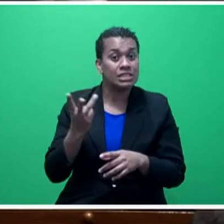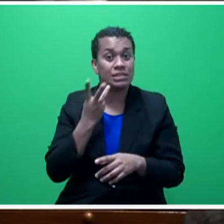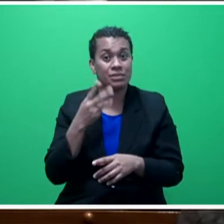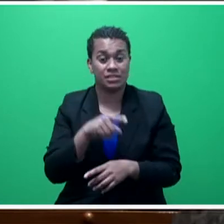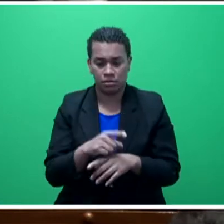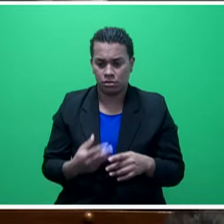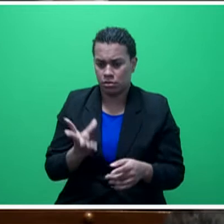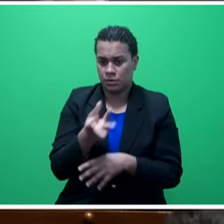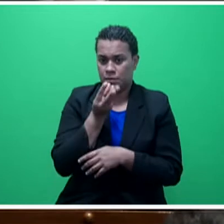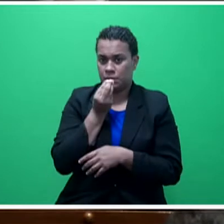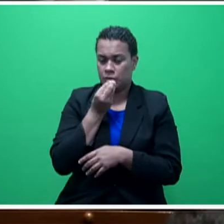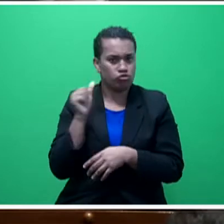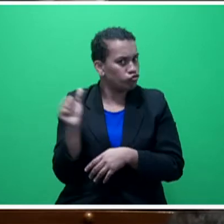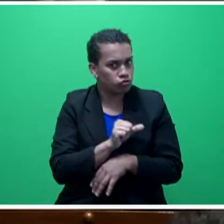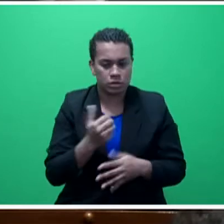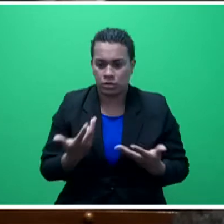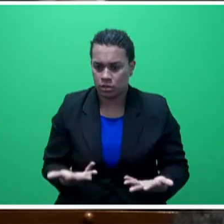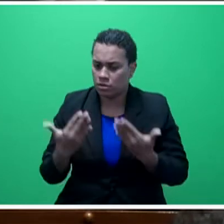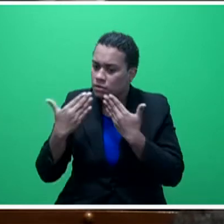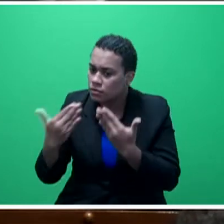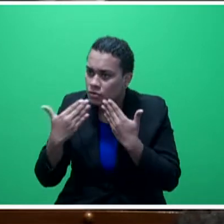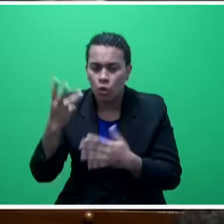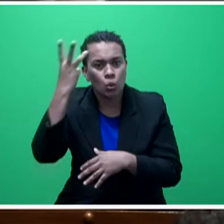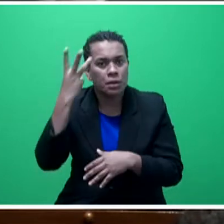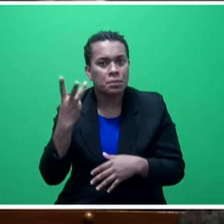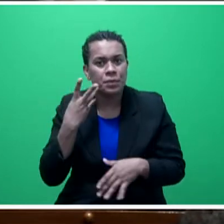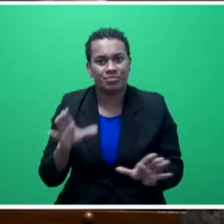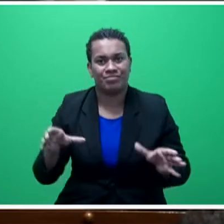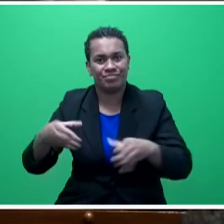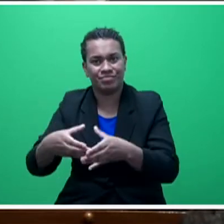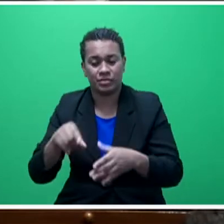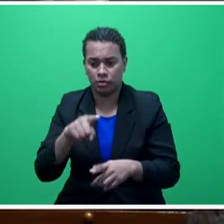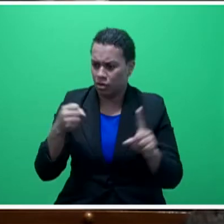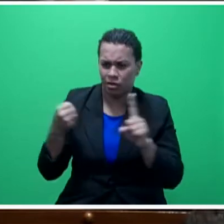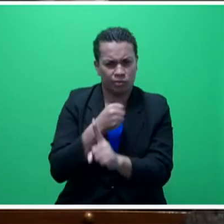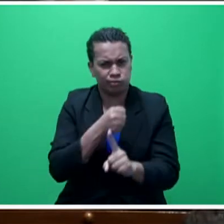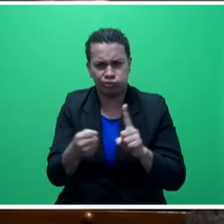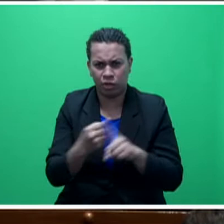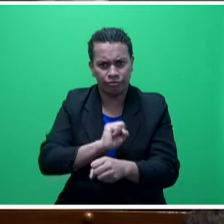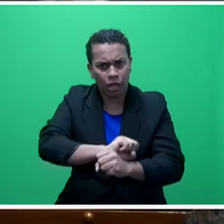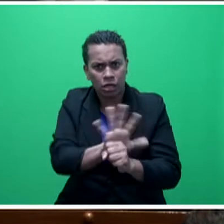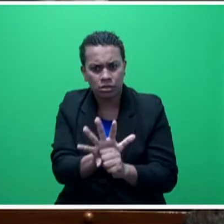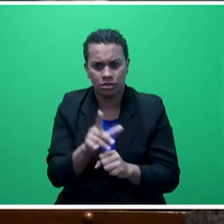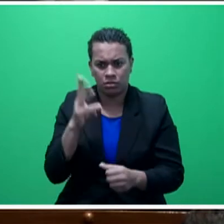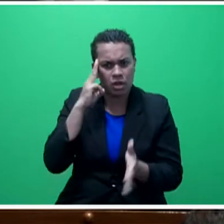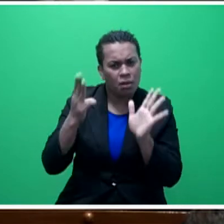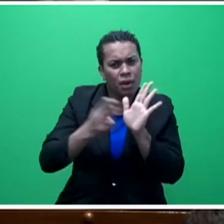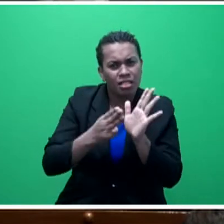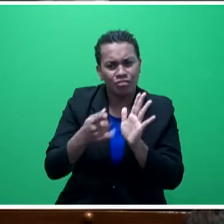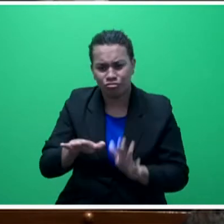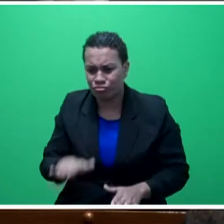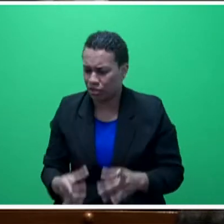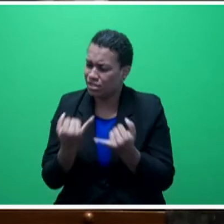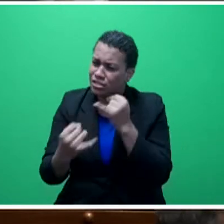acknowledge the vital role women play in this fight against COVID-19. Our mothers play a critical role in ensuring that